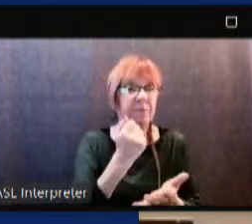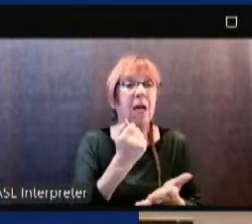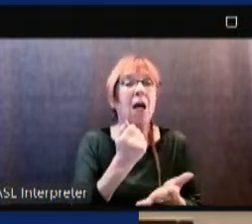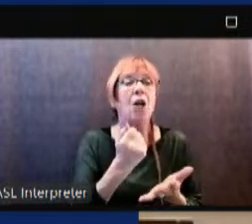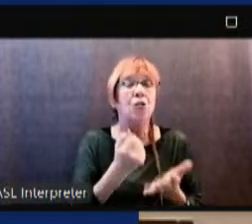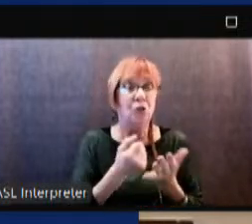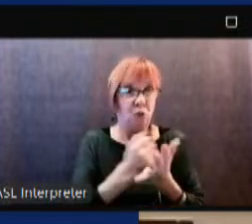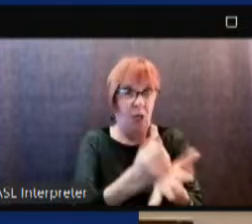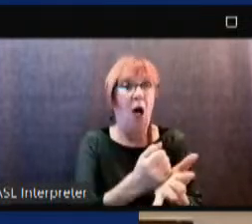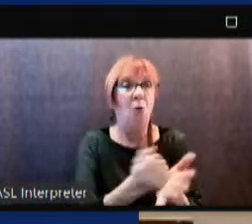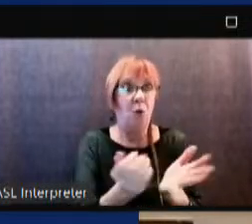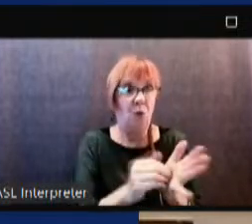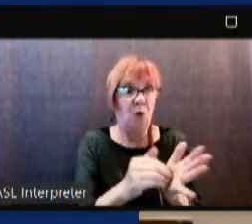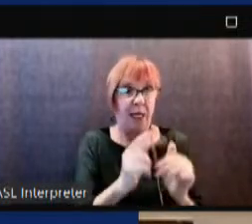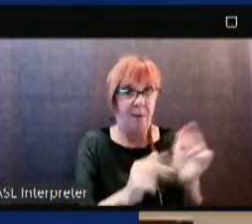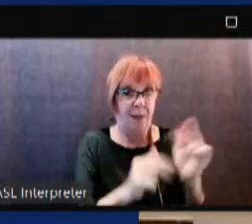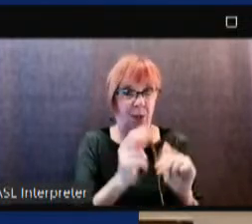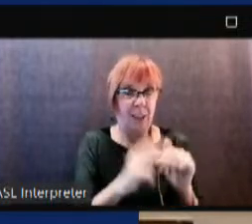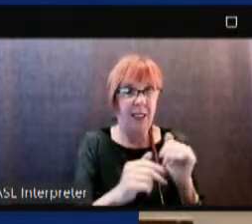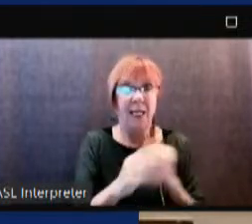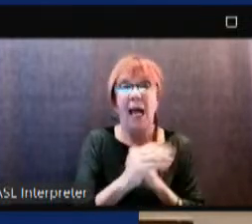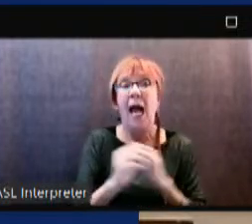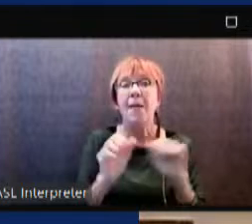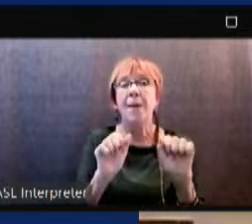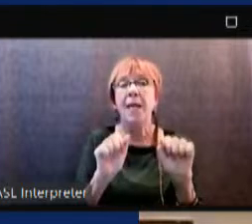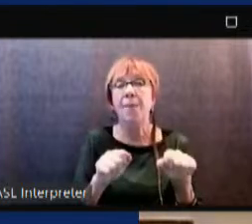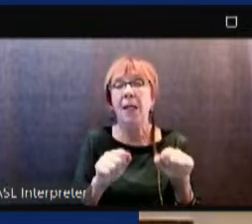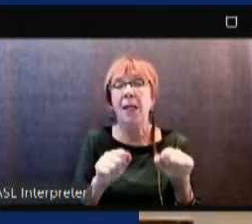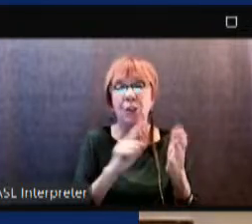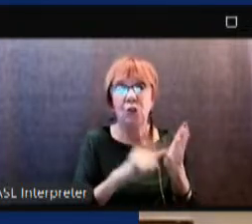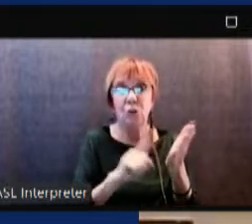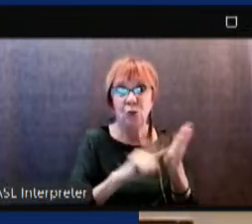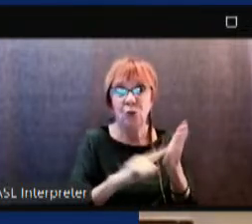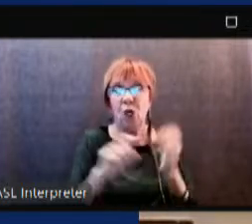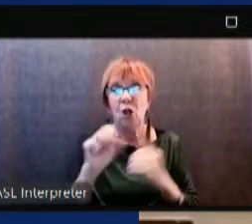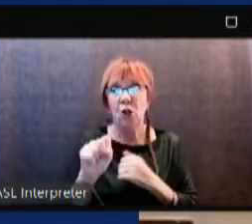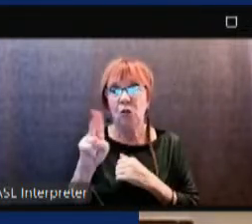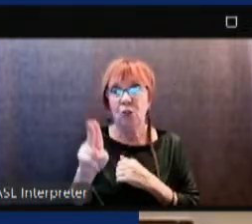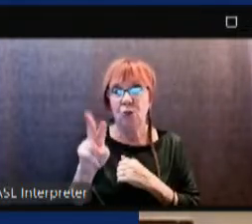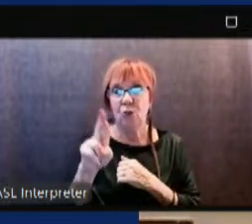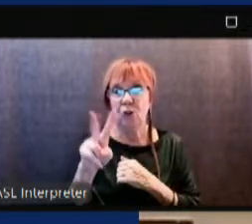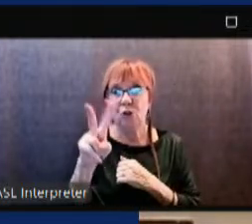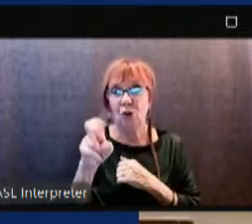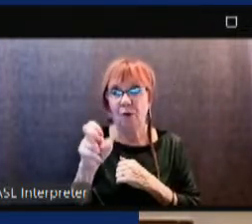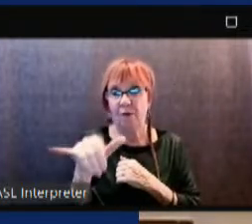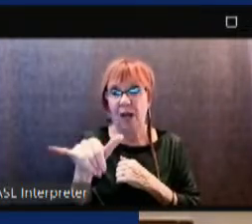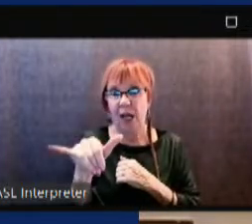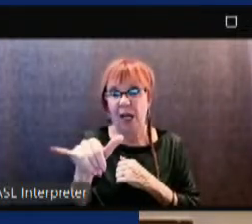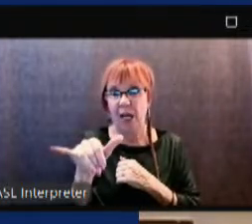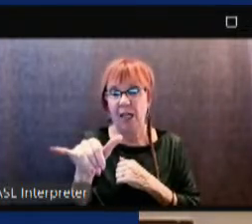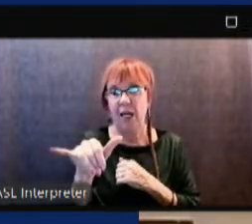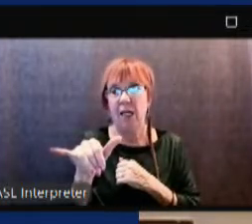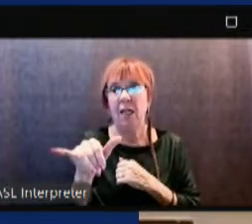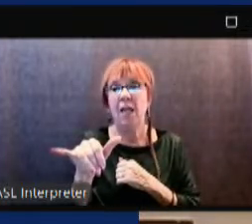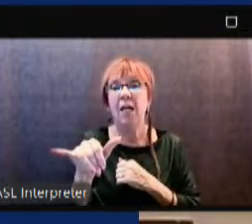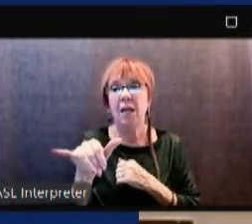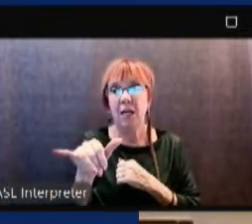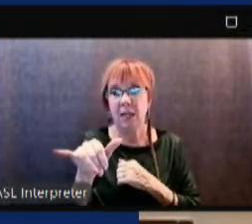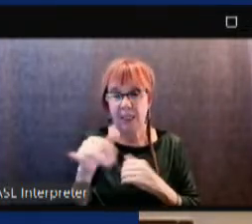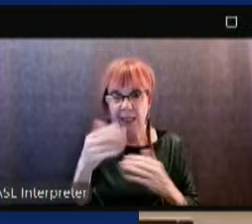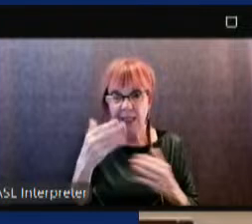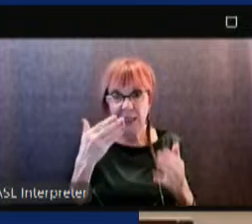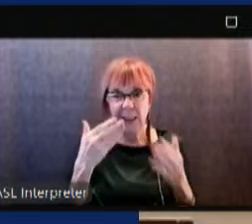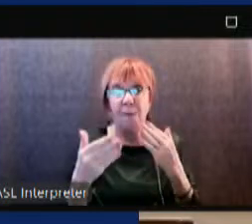rebuilding, and the ability to conduct surveys on behalf of the community is a